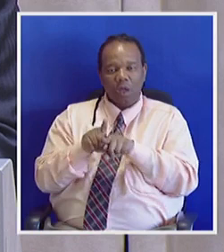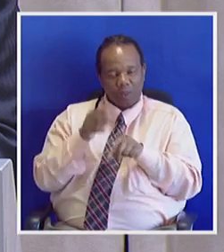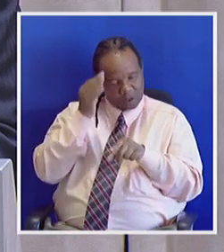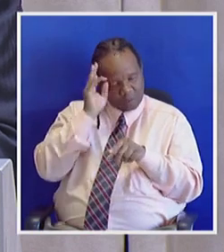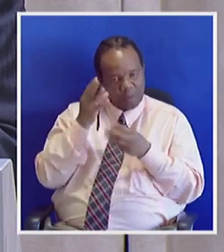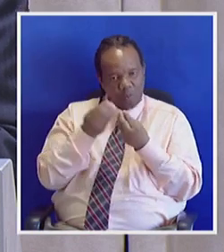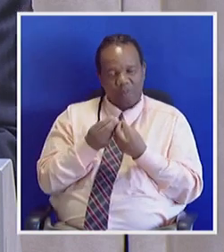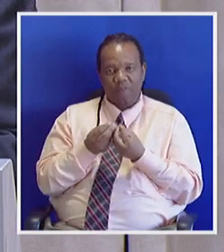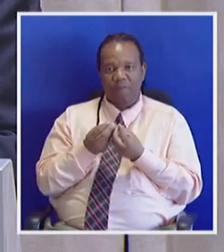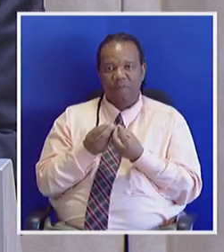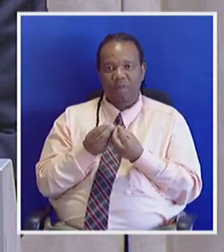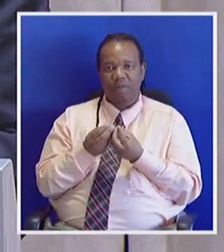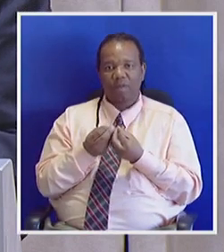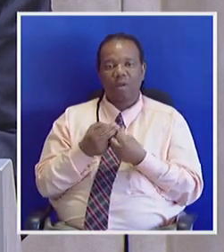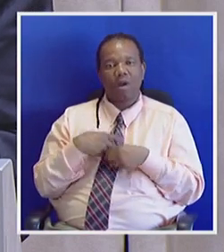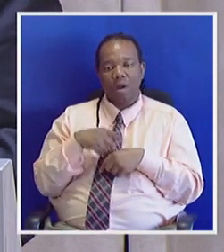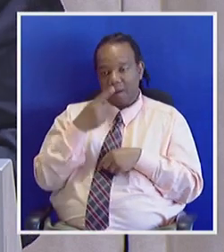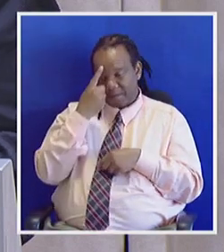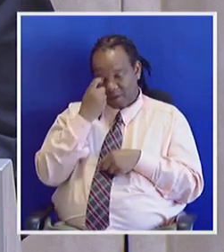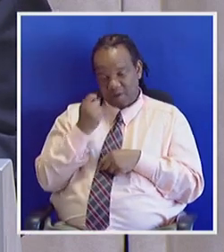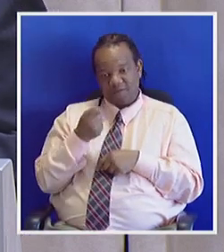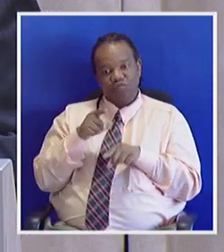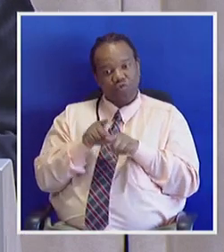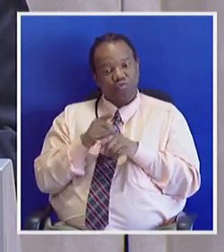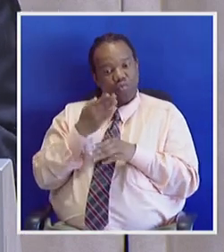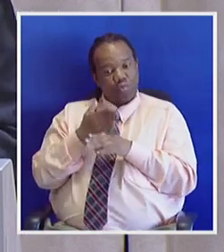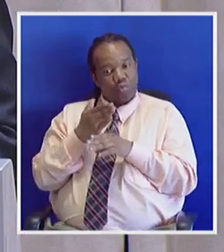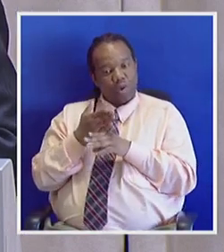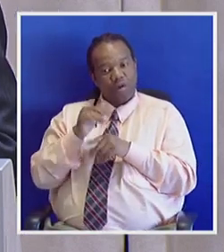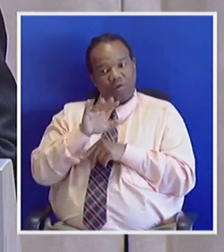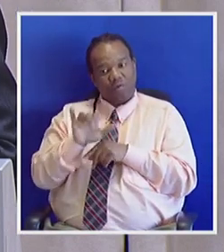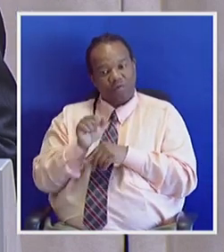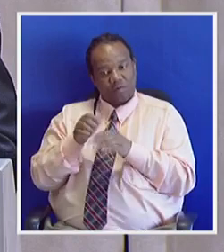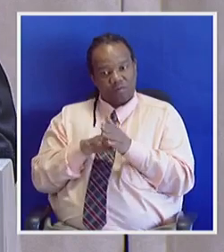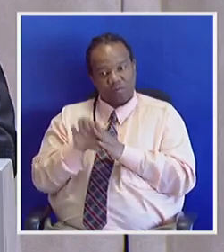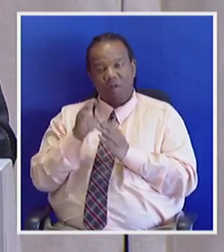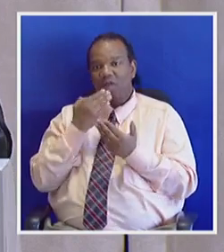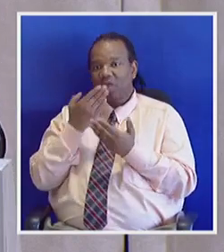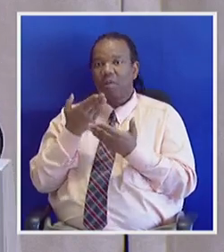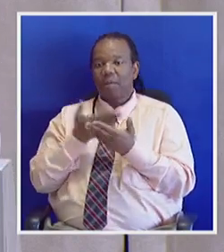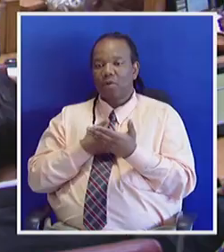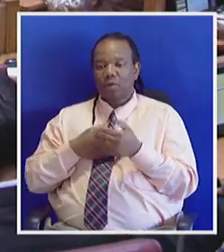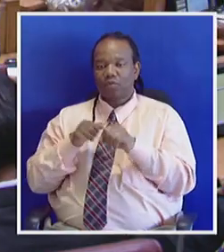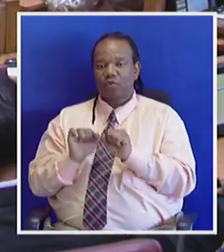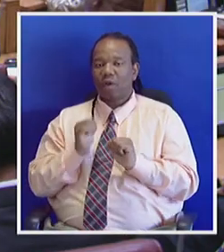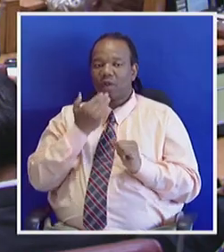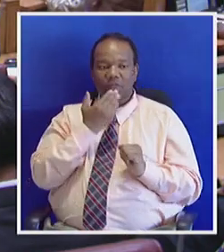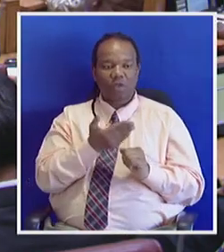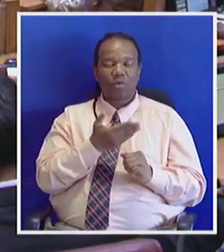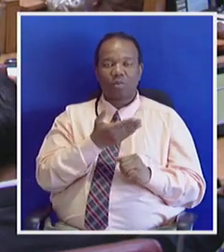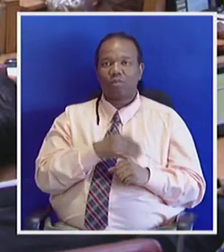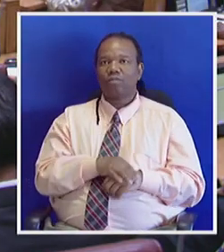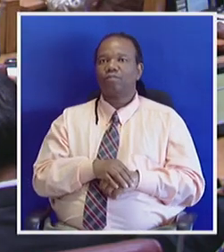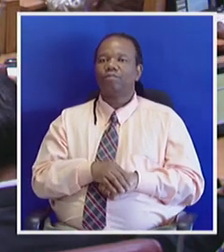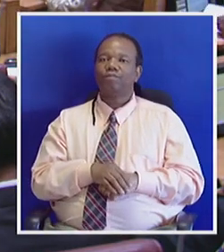We believe that we are well on our way to move South Africa forward. Thank you, Madam Chairperson. Thank you, Chair.